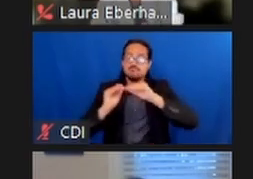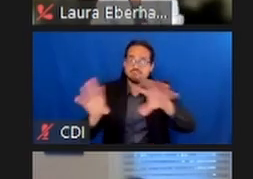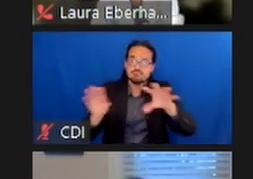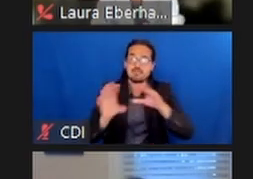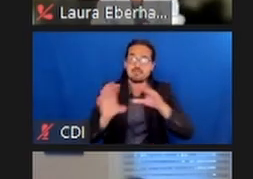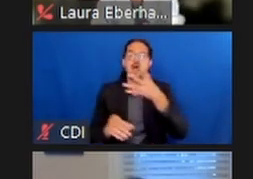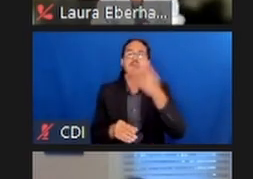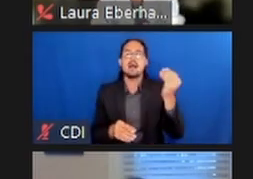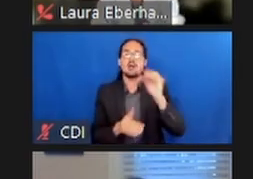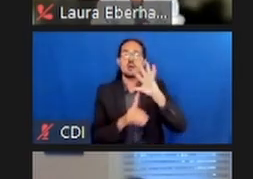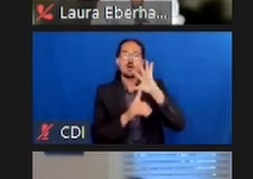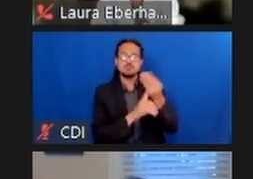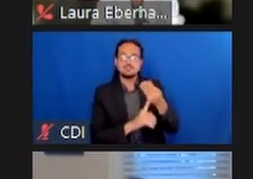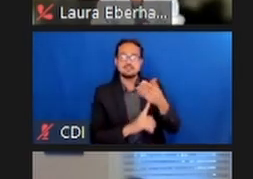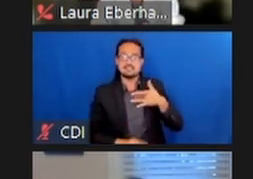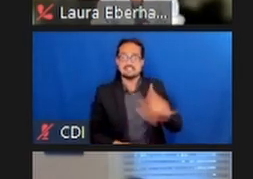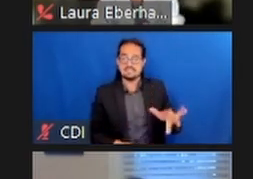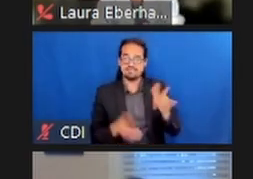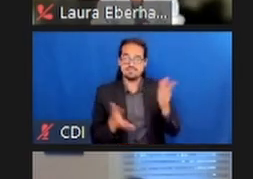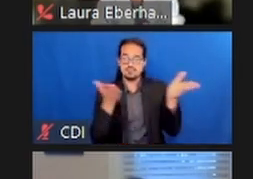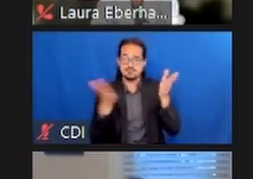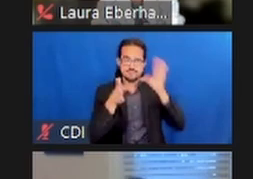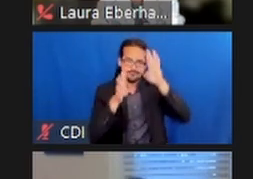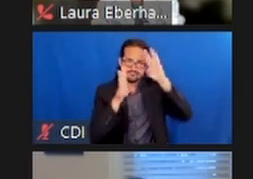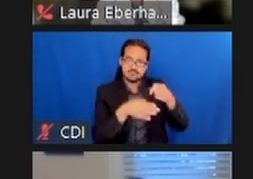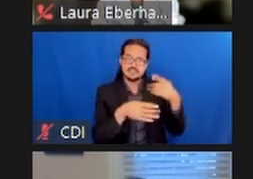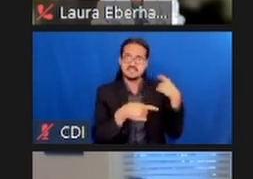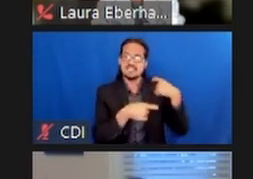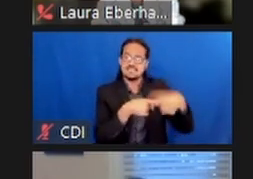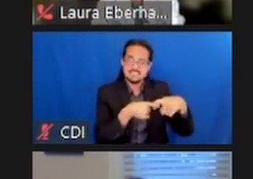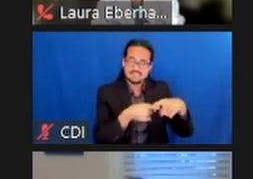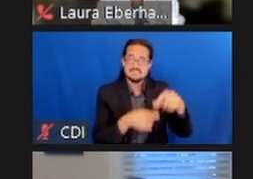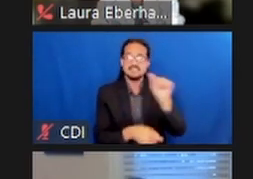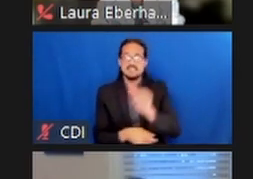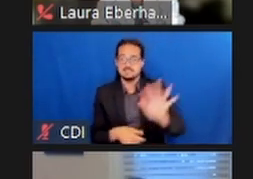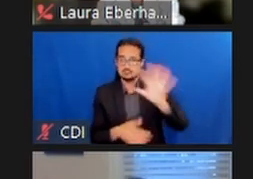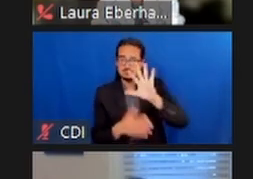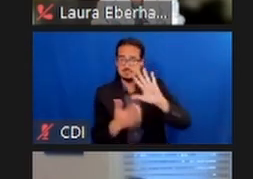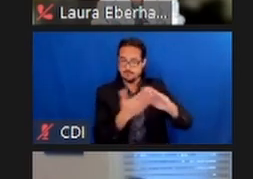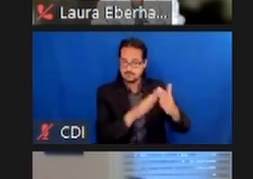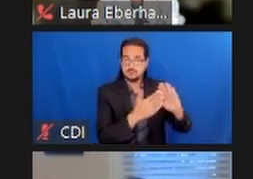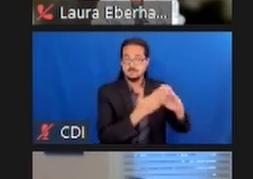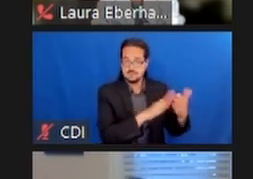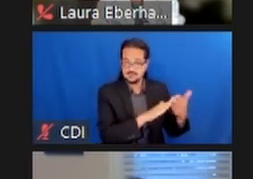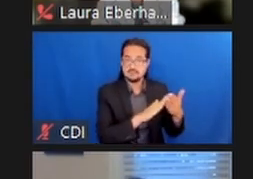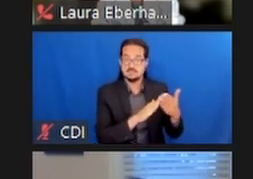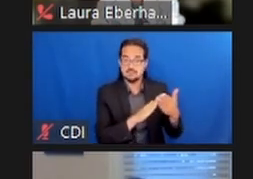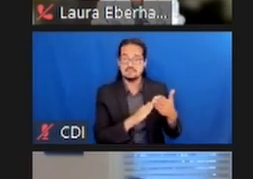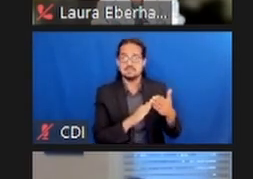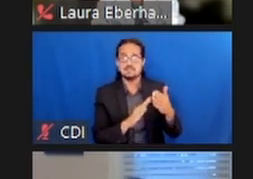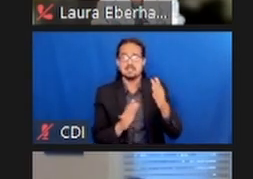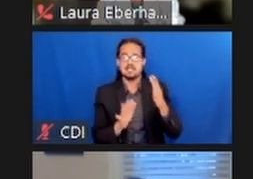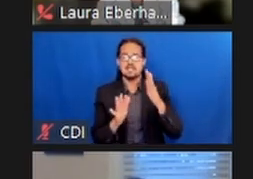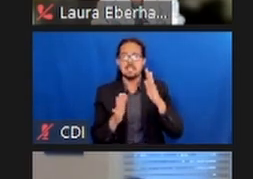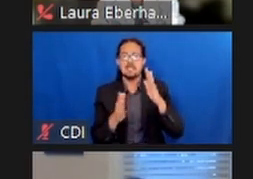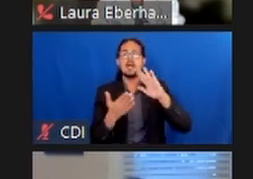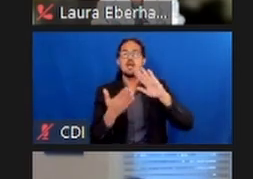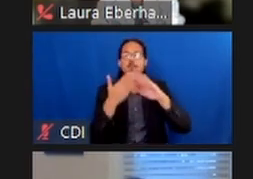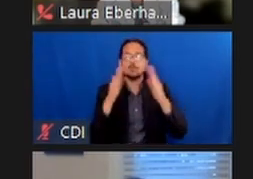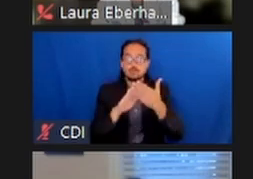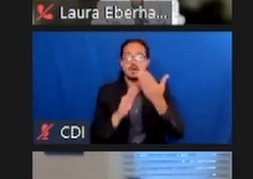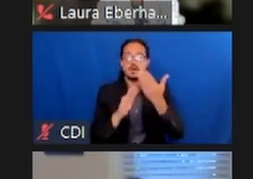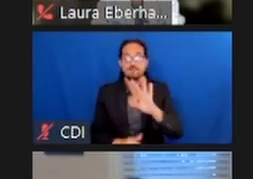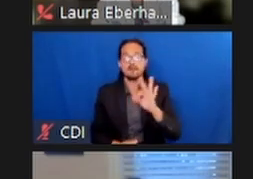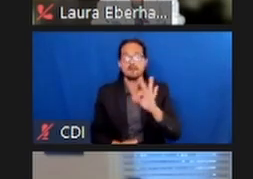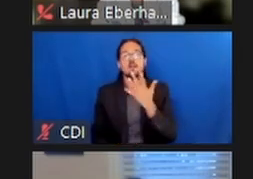Latinx and Asian American and communities of color, we have learned a lot. There's a lot to